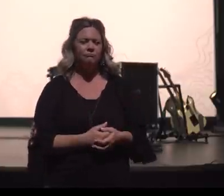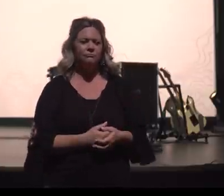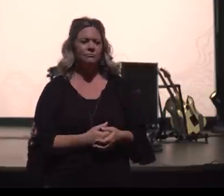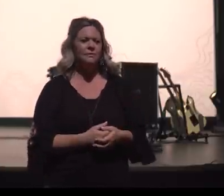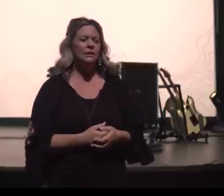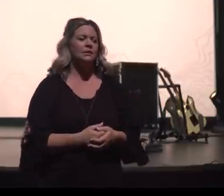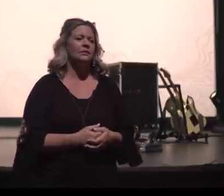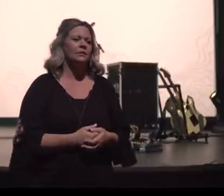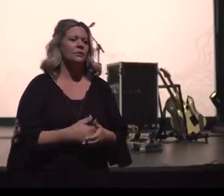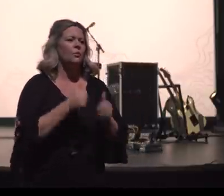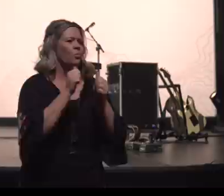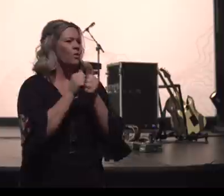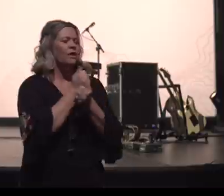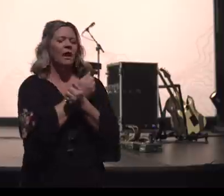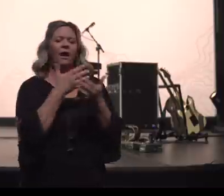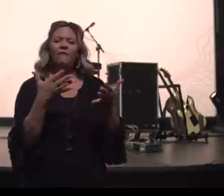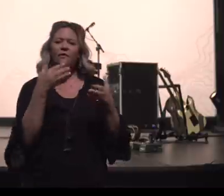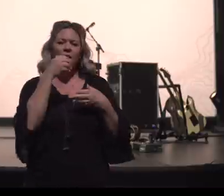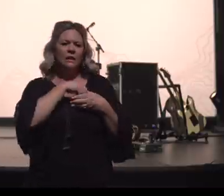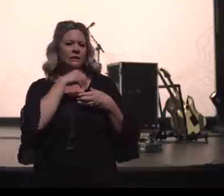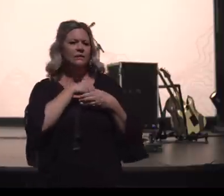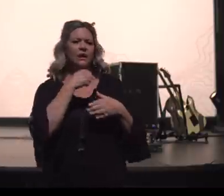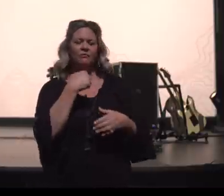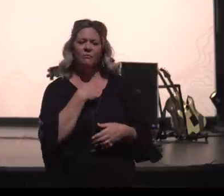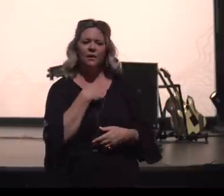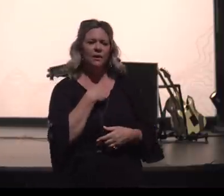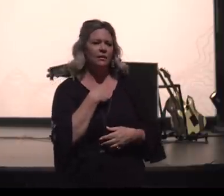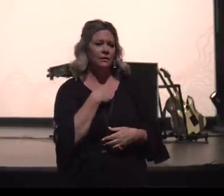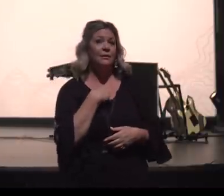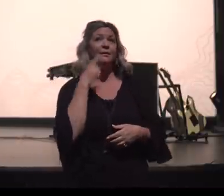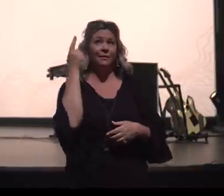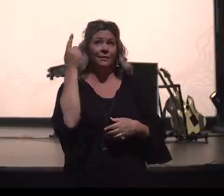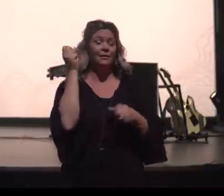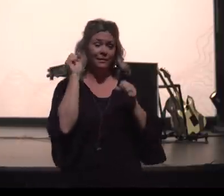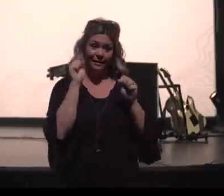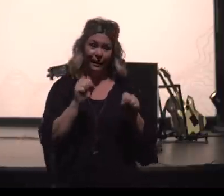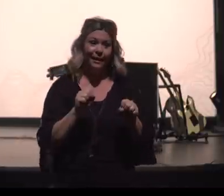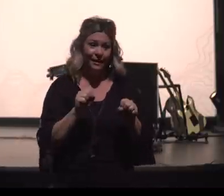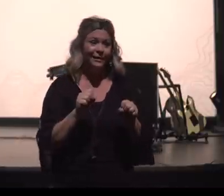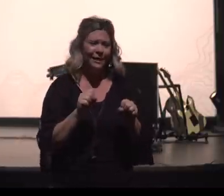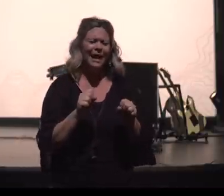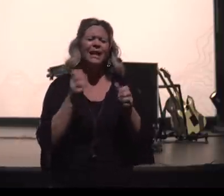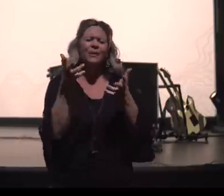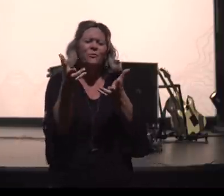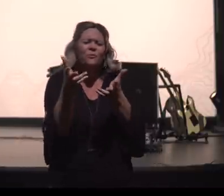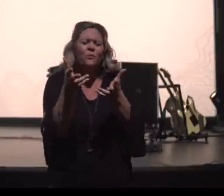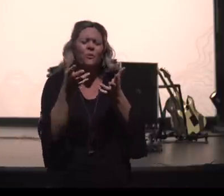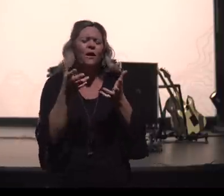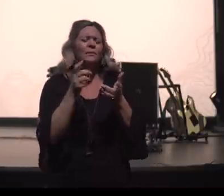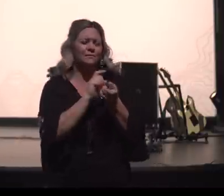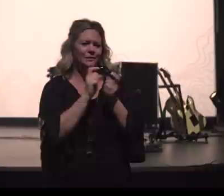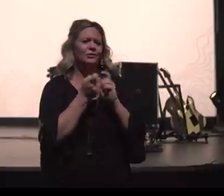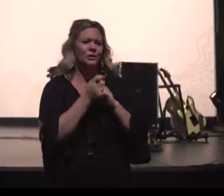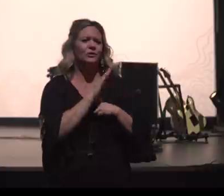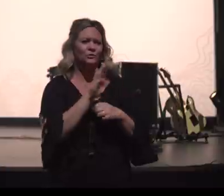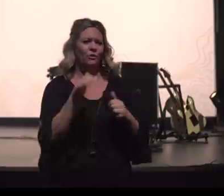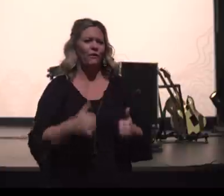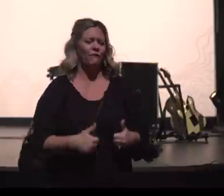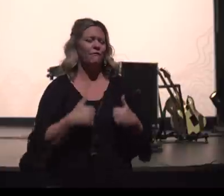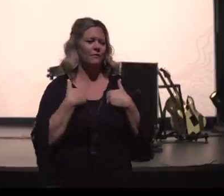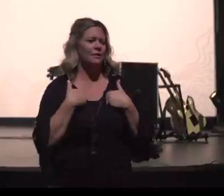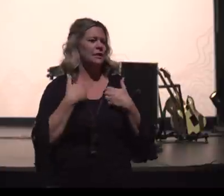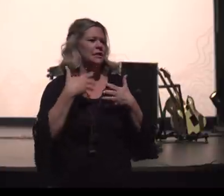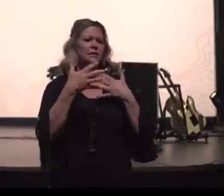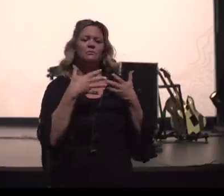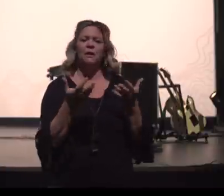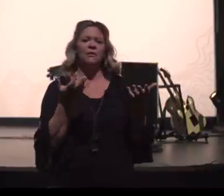And I believe with everything inside of me, not only can he, he's been dying to. And that means no matter